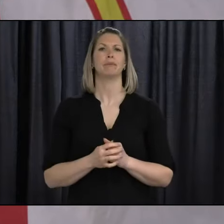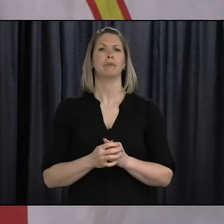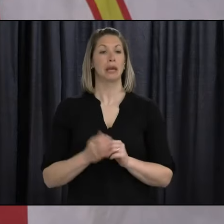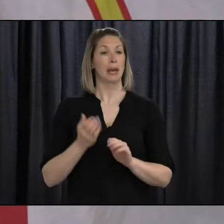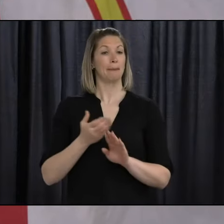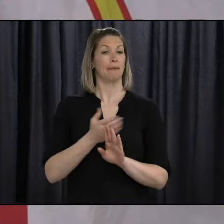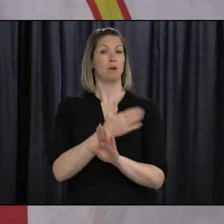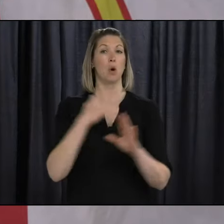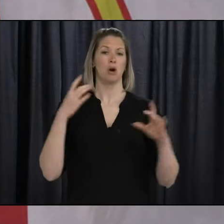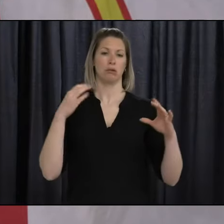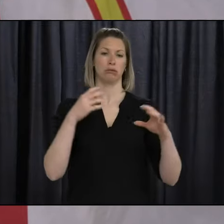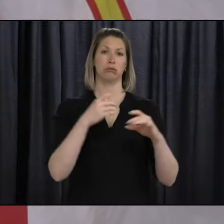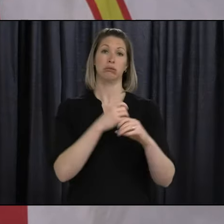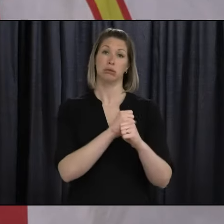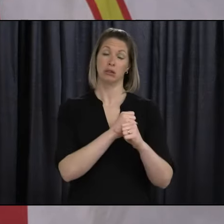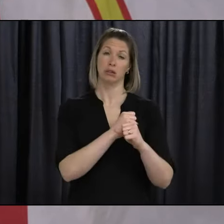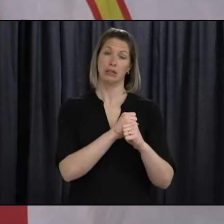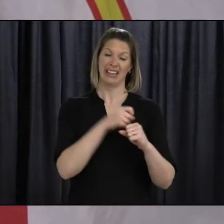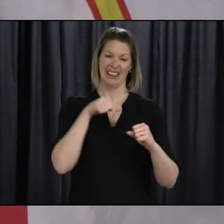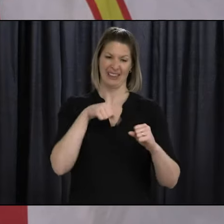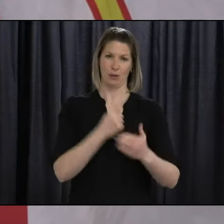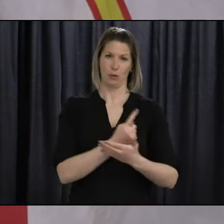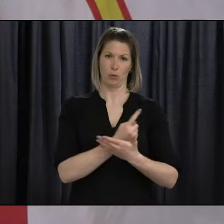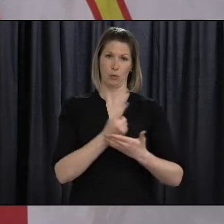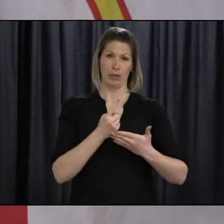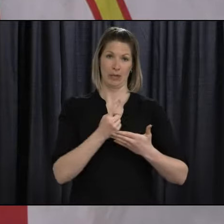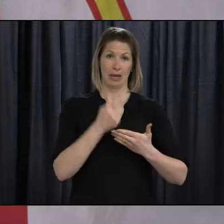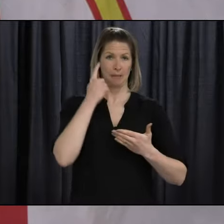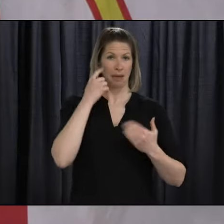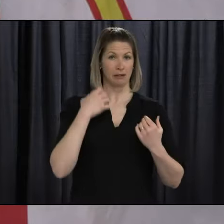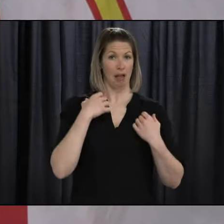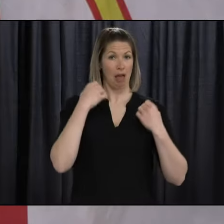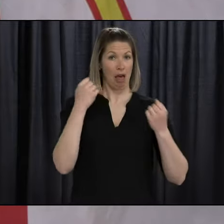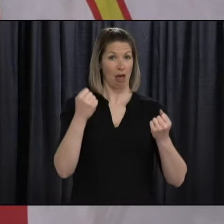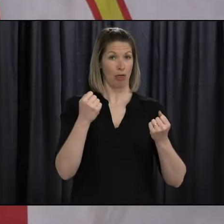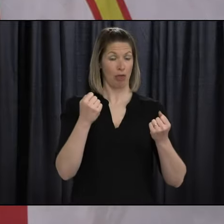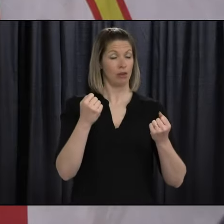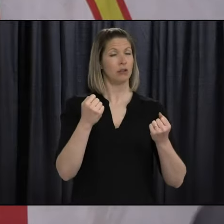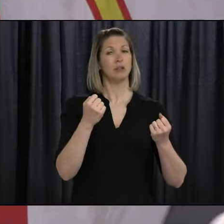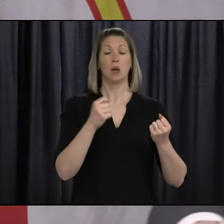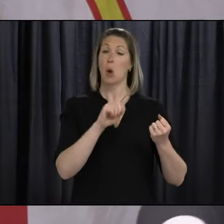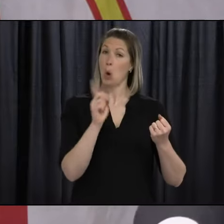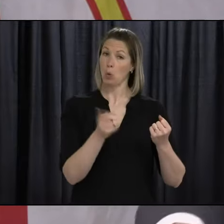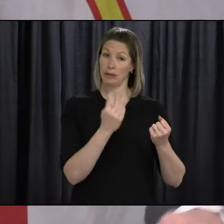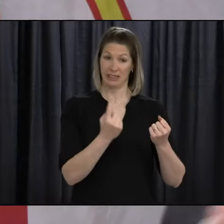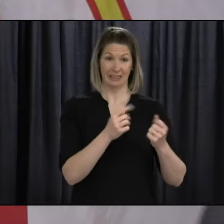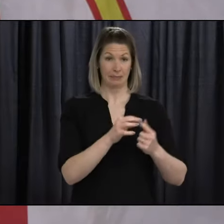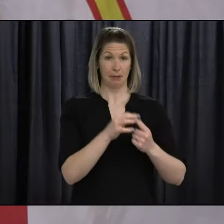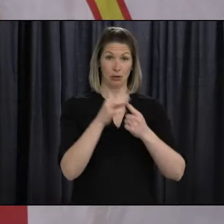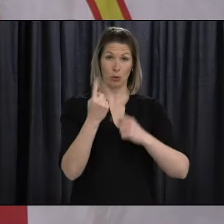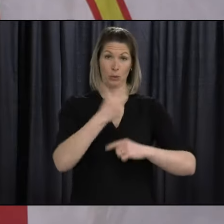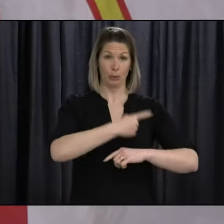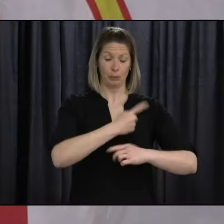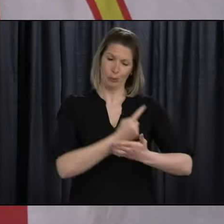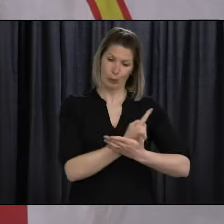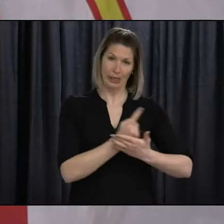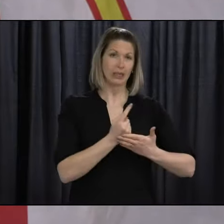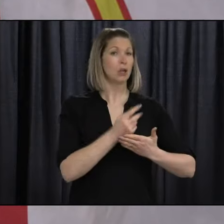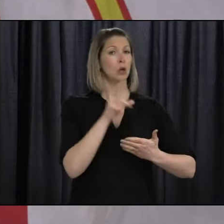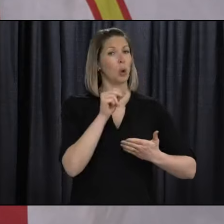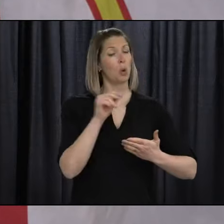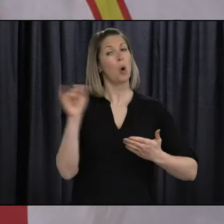want to make mention that this is just not Mental Health Week. This is also the International Child and Youth Care Week. So I want to